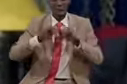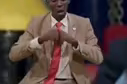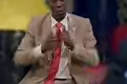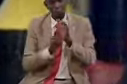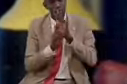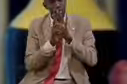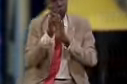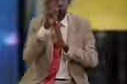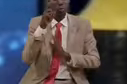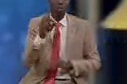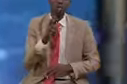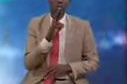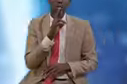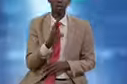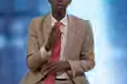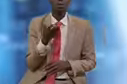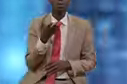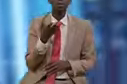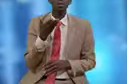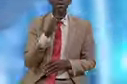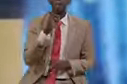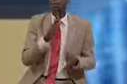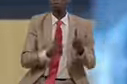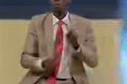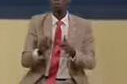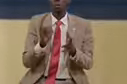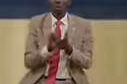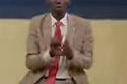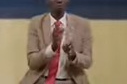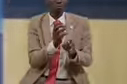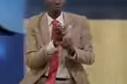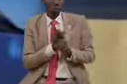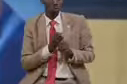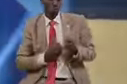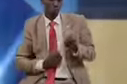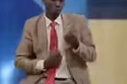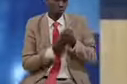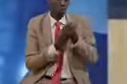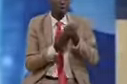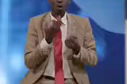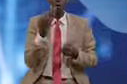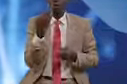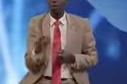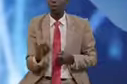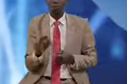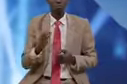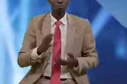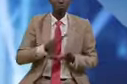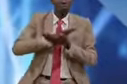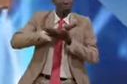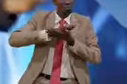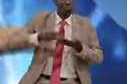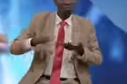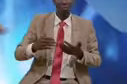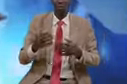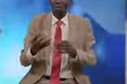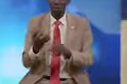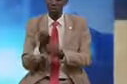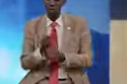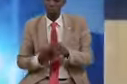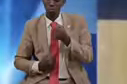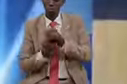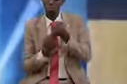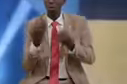are people, they have the support of morality. They have the support of religion. They have